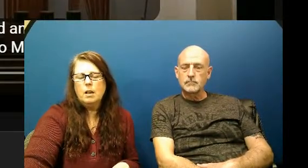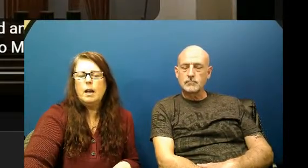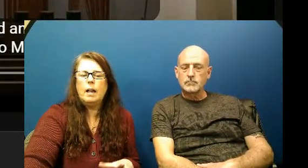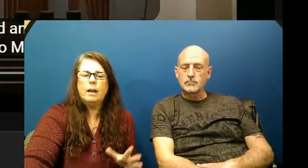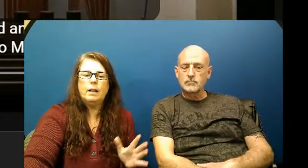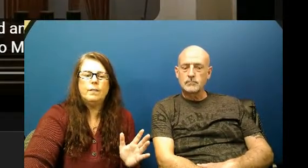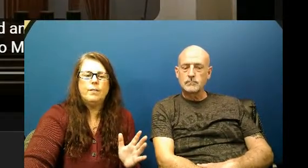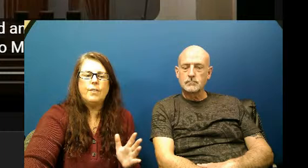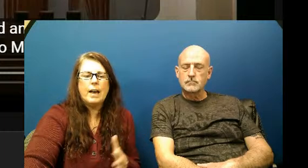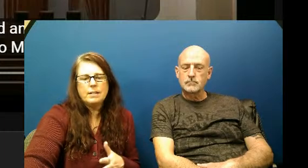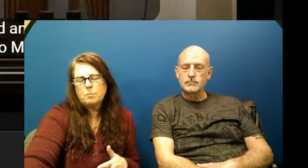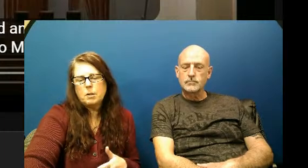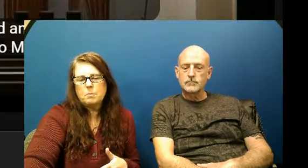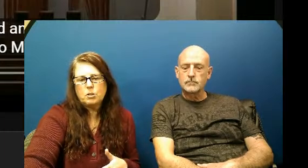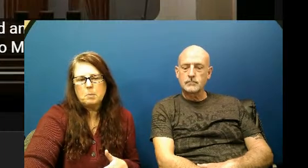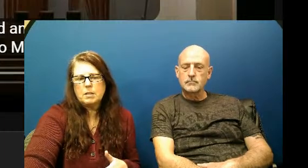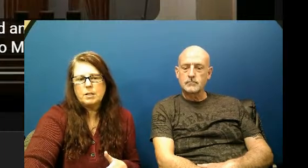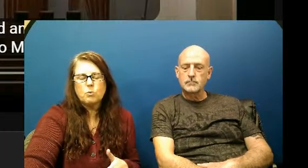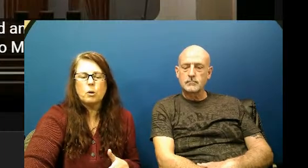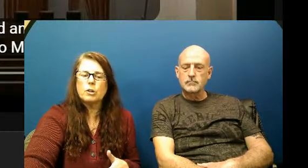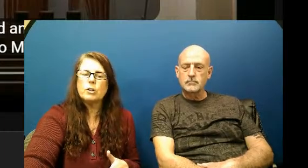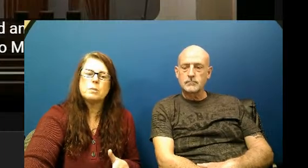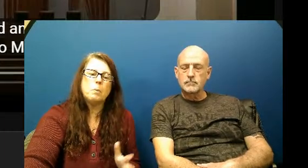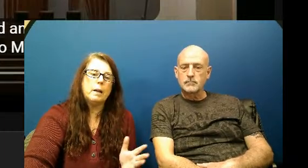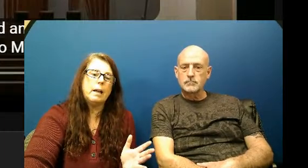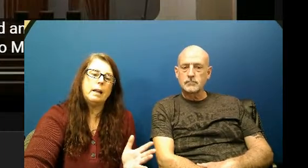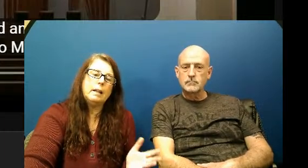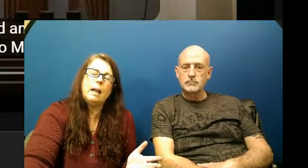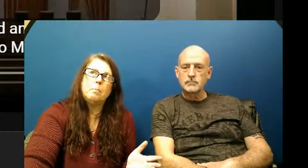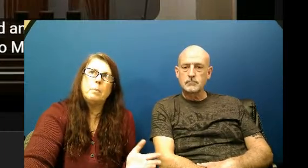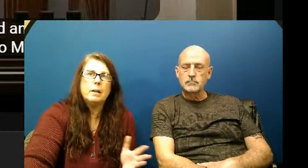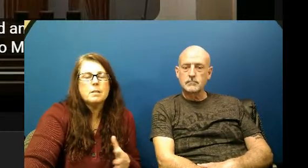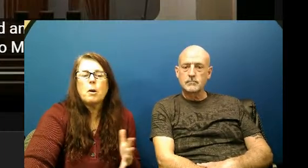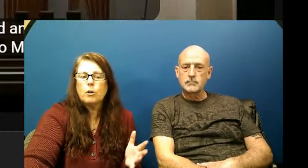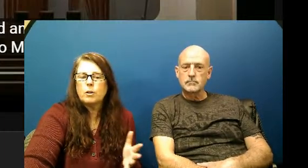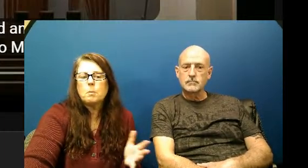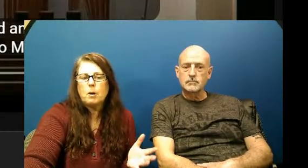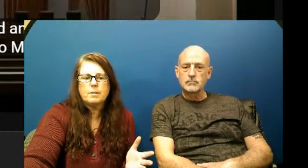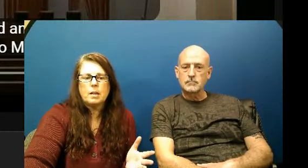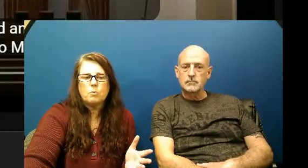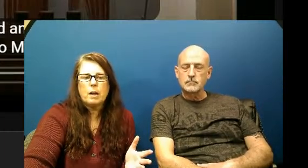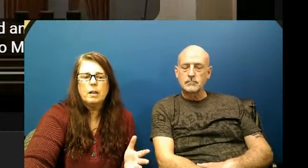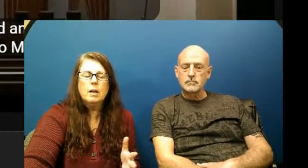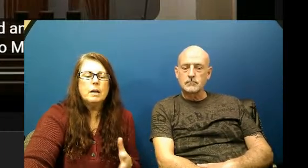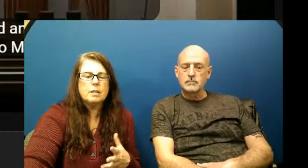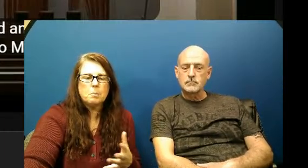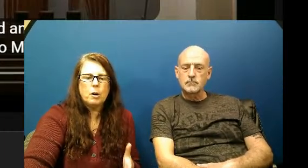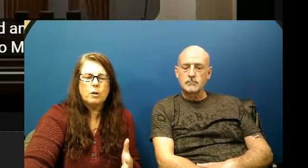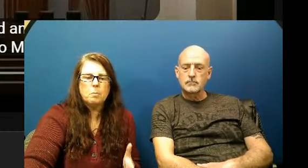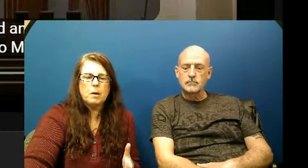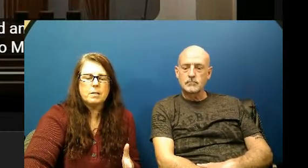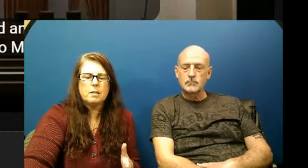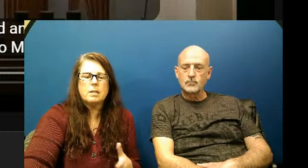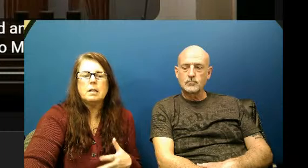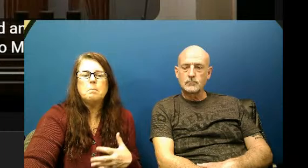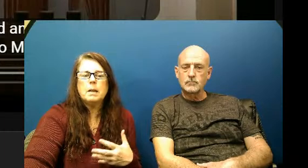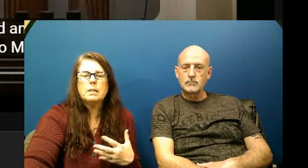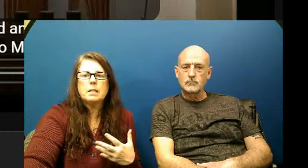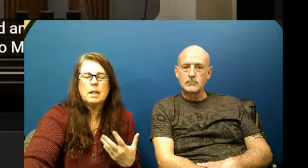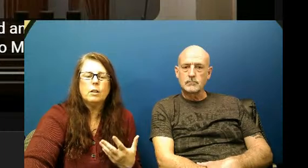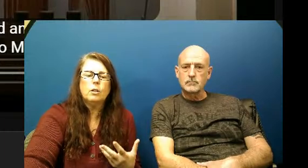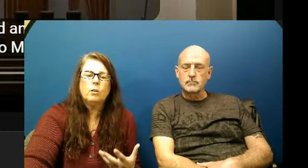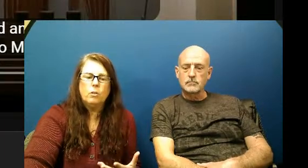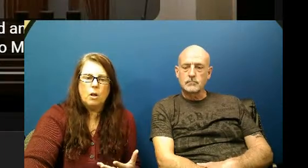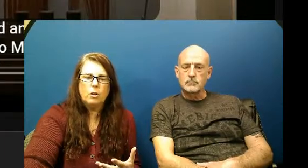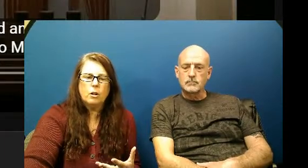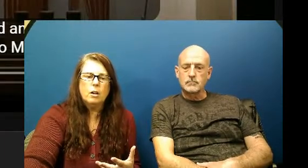fixes. And that sometimes just makes things worse, but it's a part of the process, right? It's a part of the process, and it makes